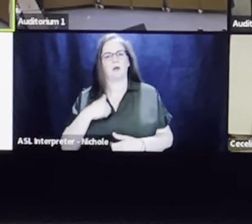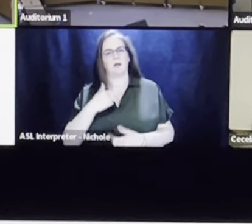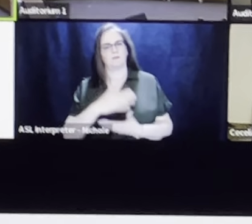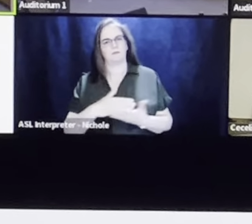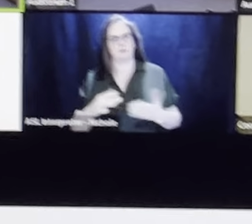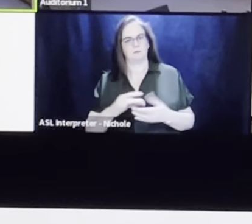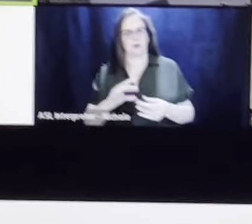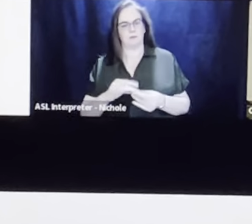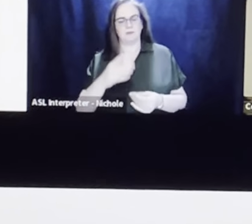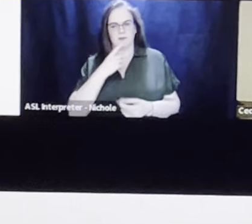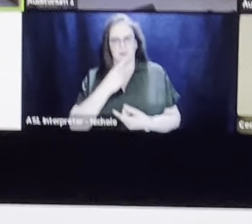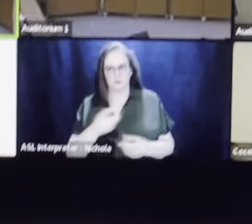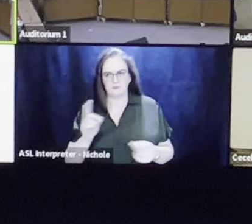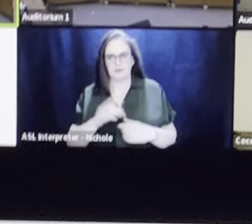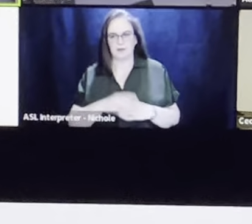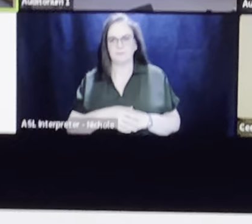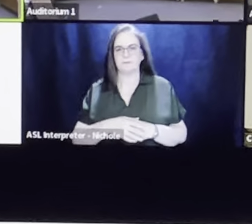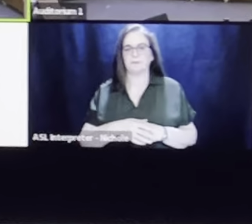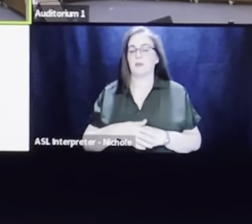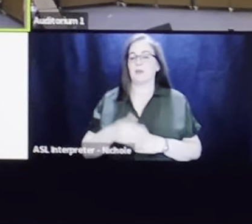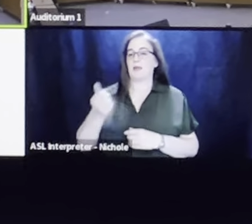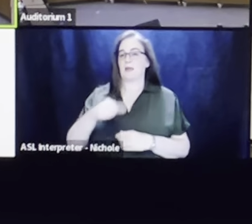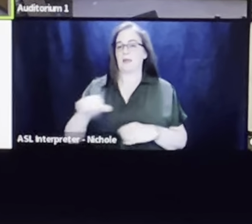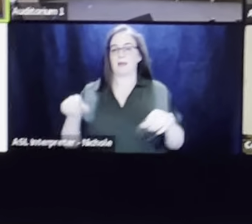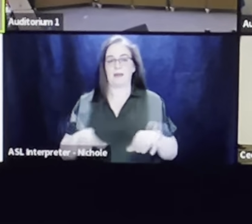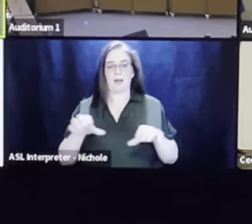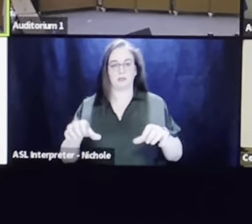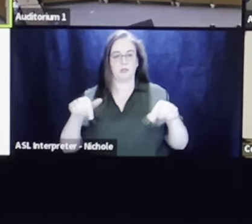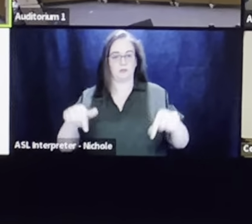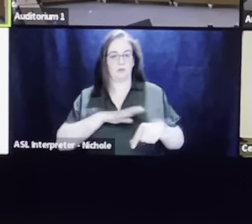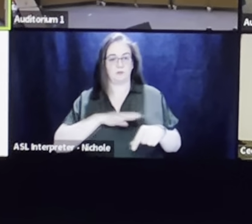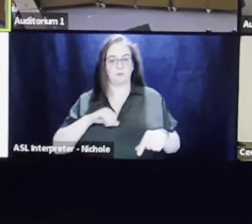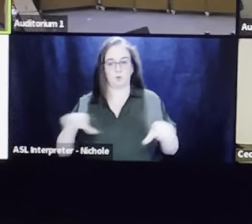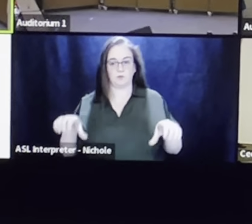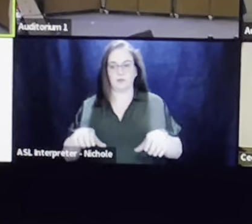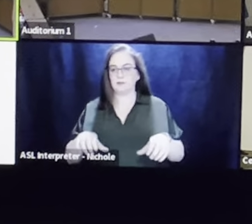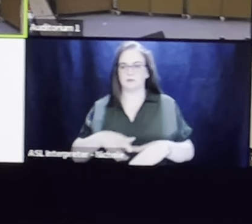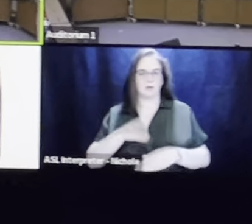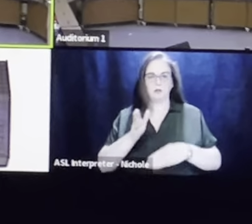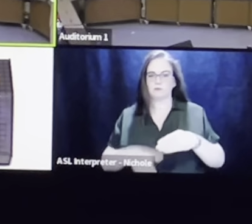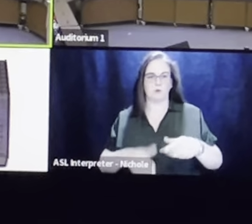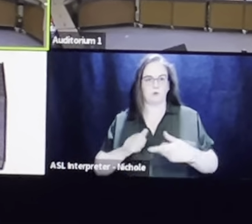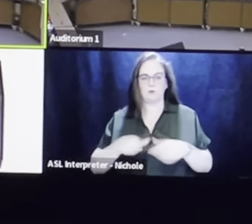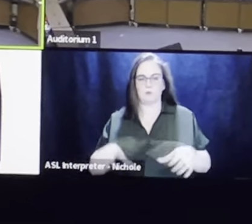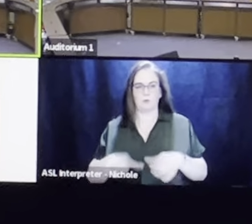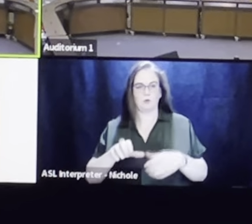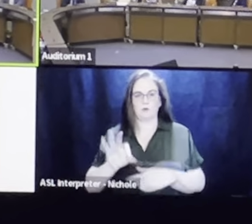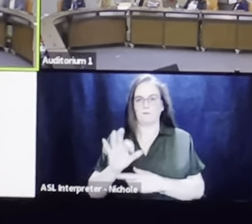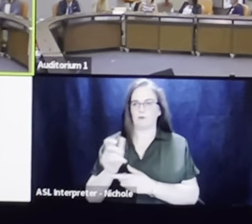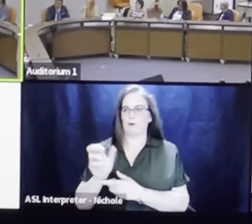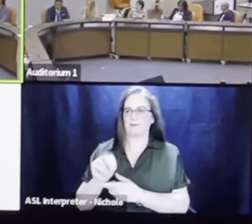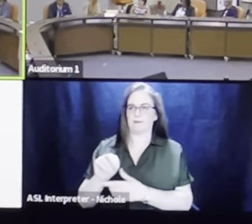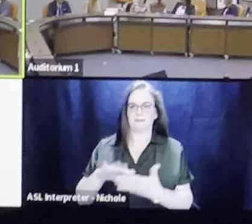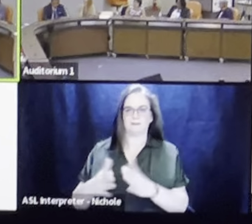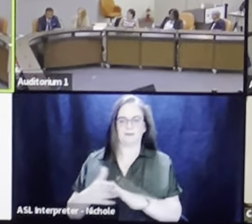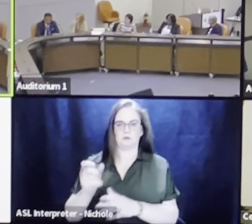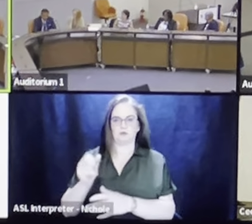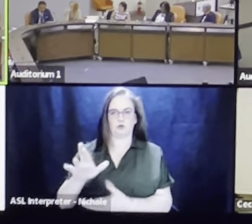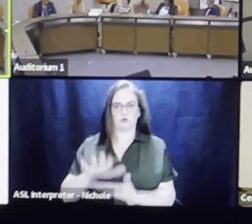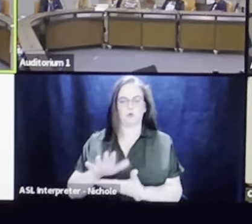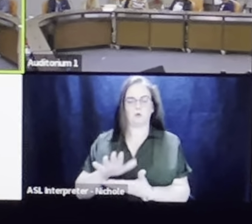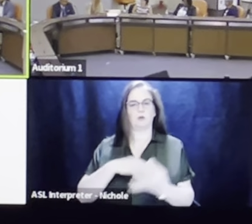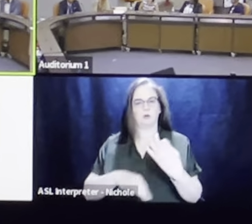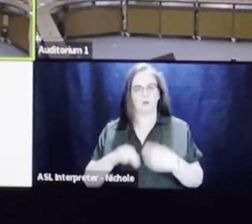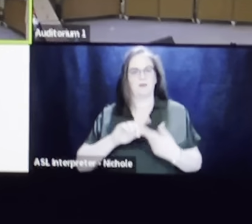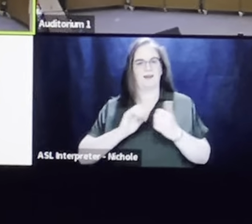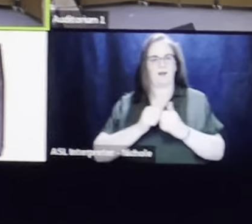say. Any action this board takes is not a result of the performance of Franklintowne Charter School. Rather, it is